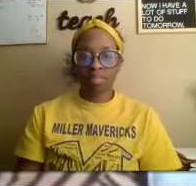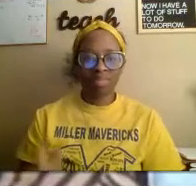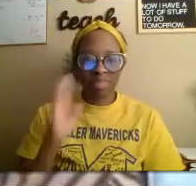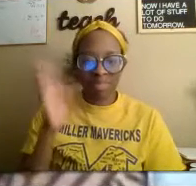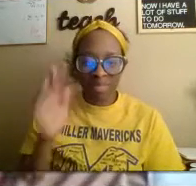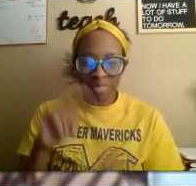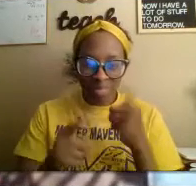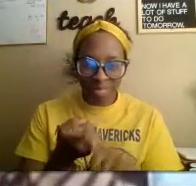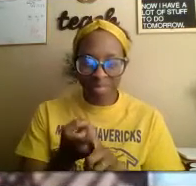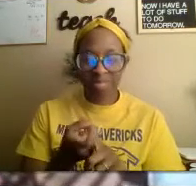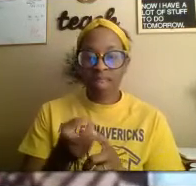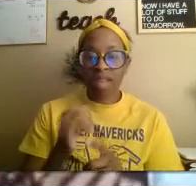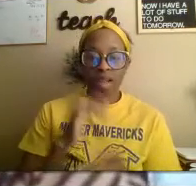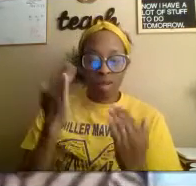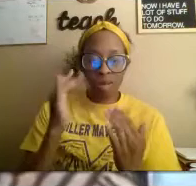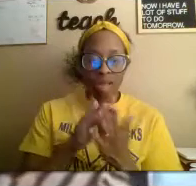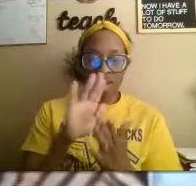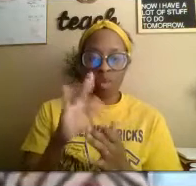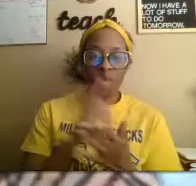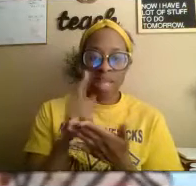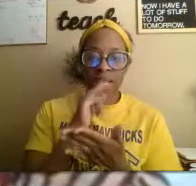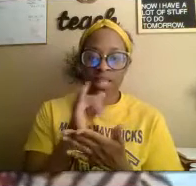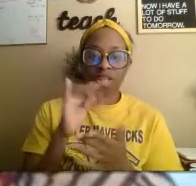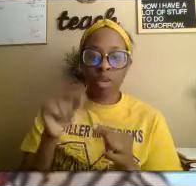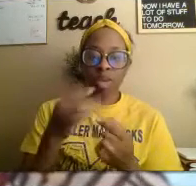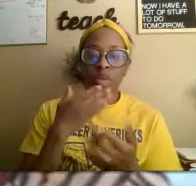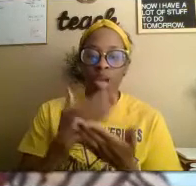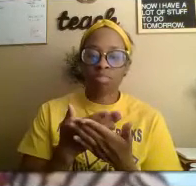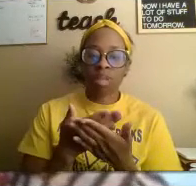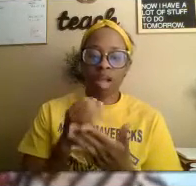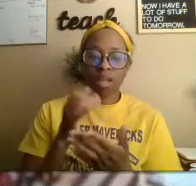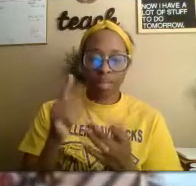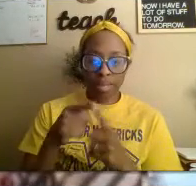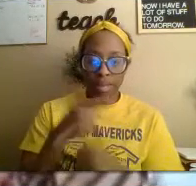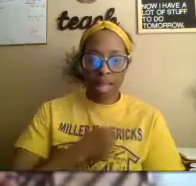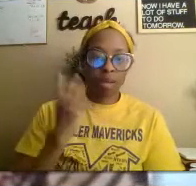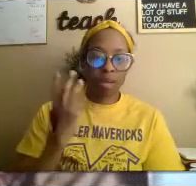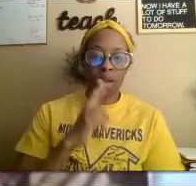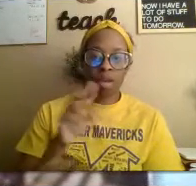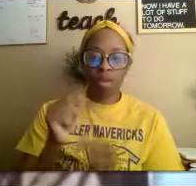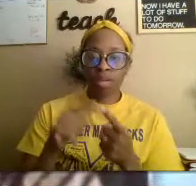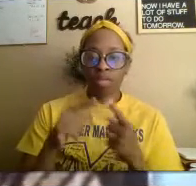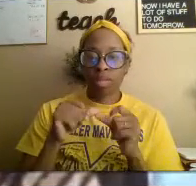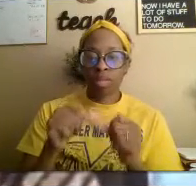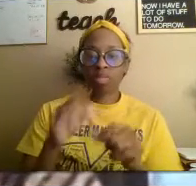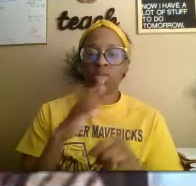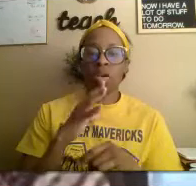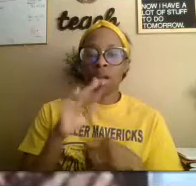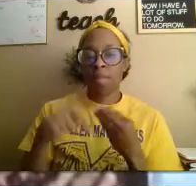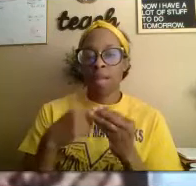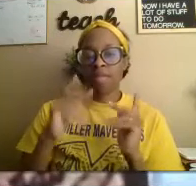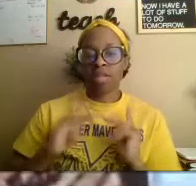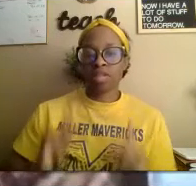Hello friends, I hope that your week is going well. Today we are going to continue talking about